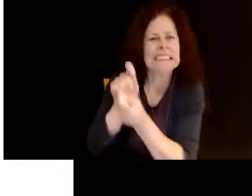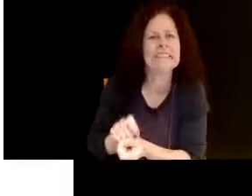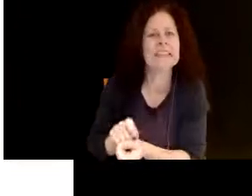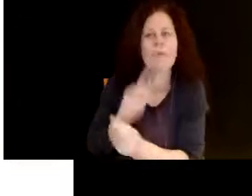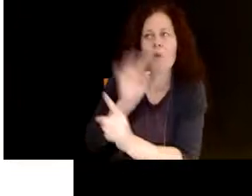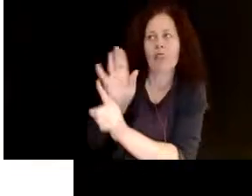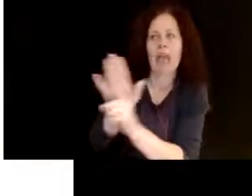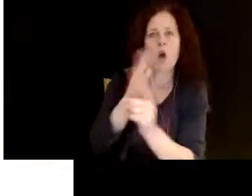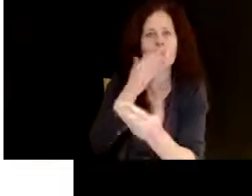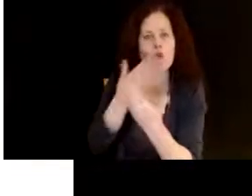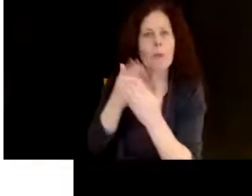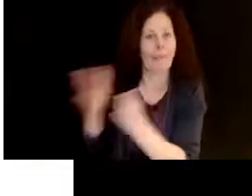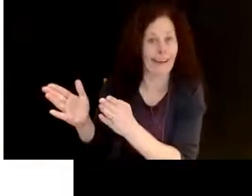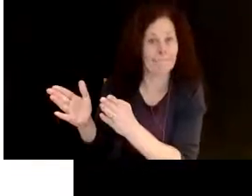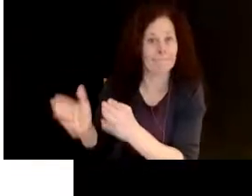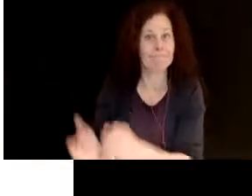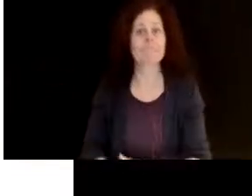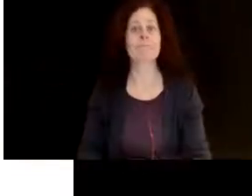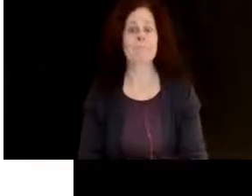planning. Next slide, please.